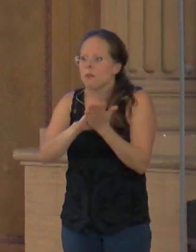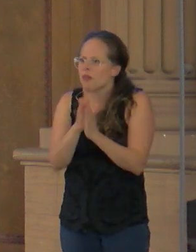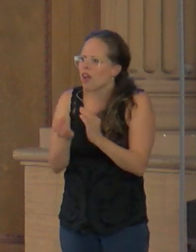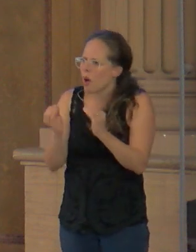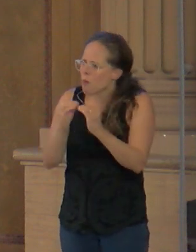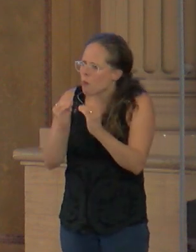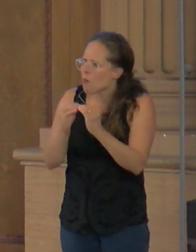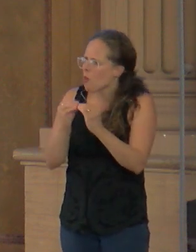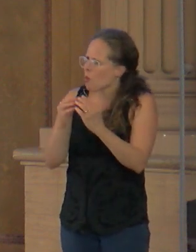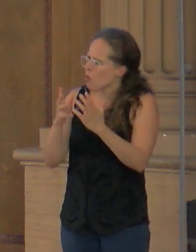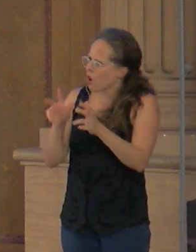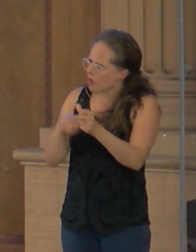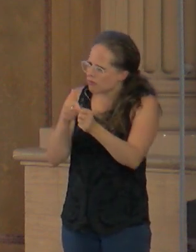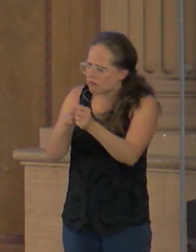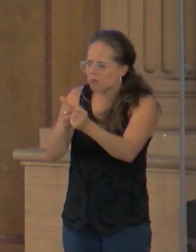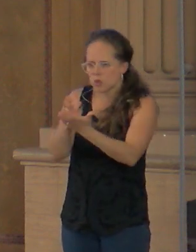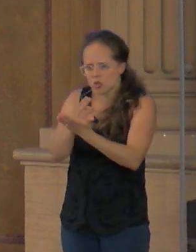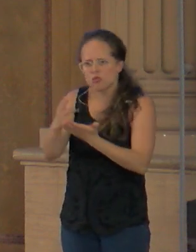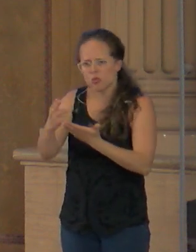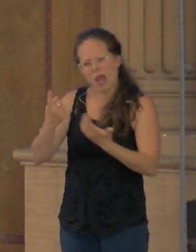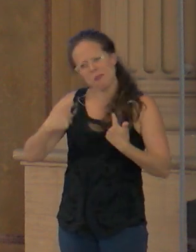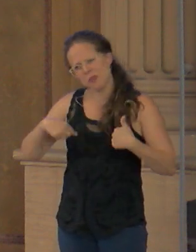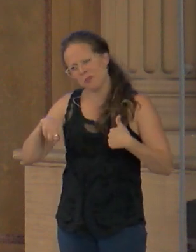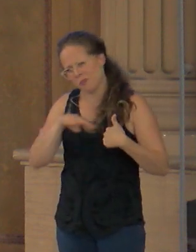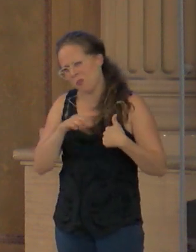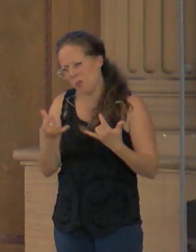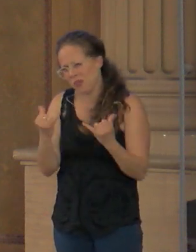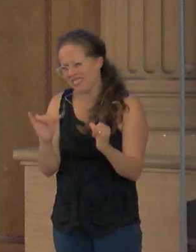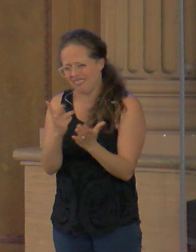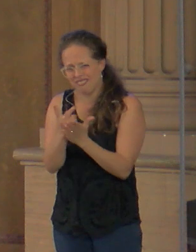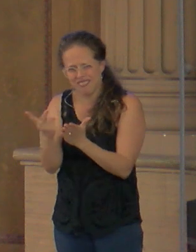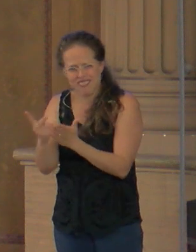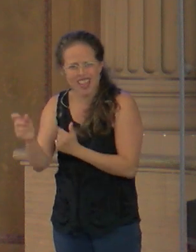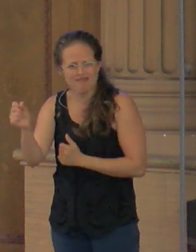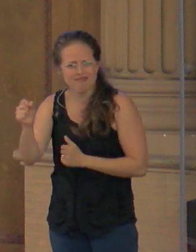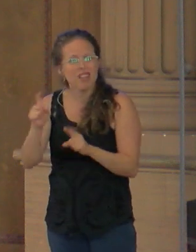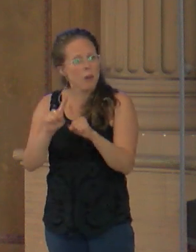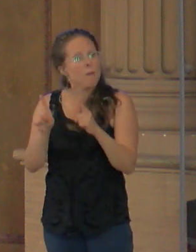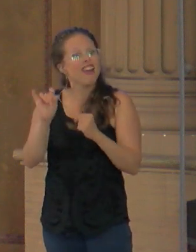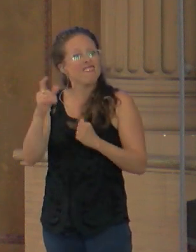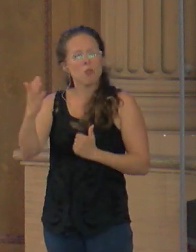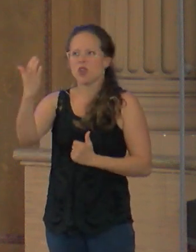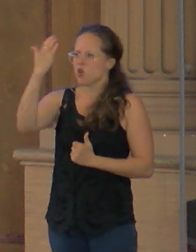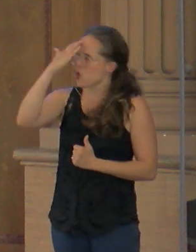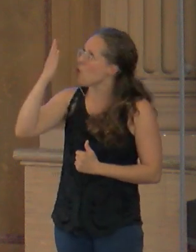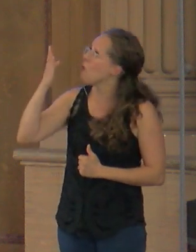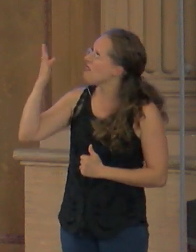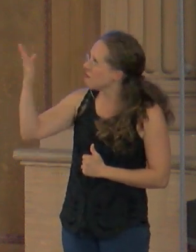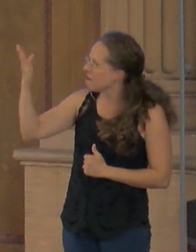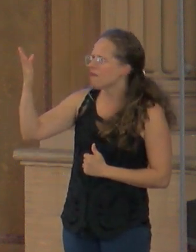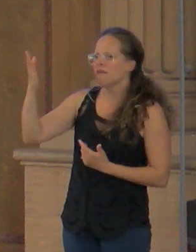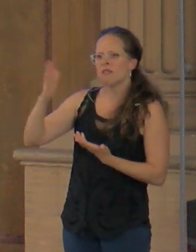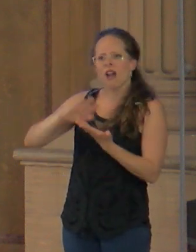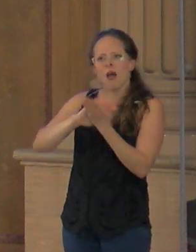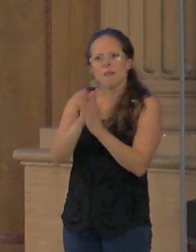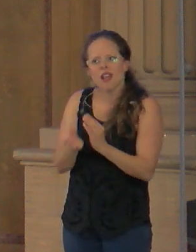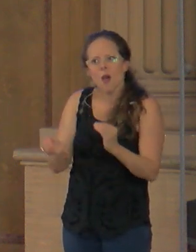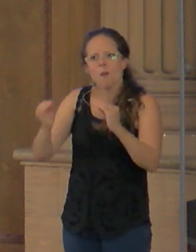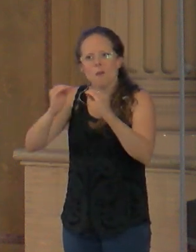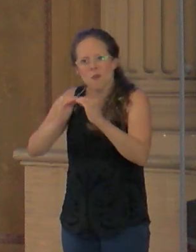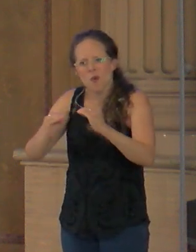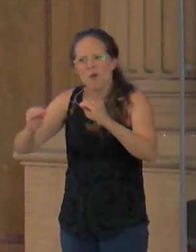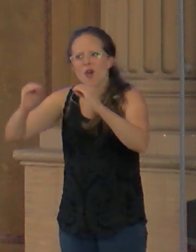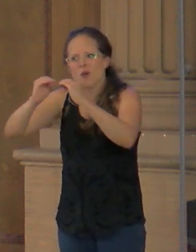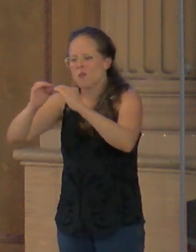his level of perfection in this life. We still fall short in many ways. But if we know God, we are on a long road to becoming more and more like him. We